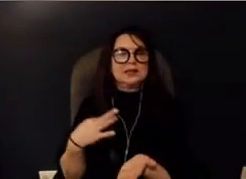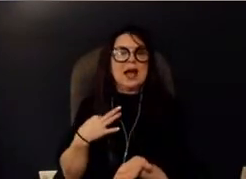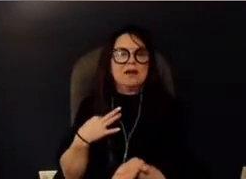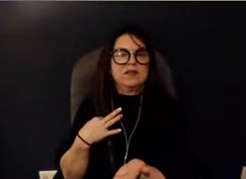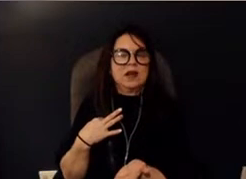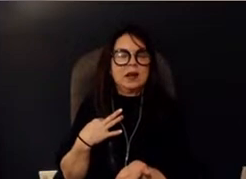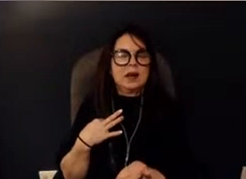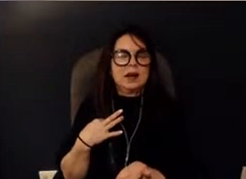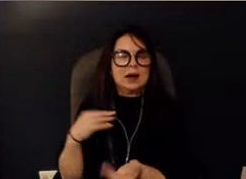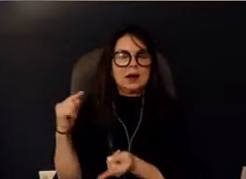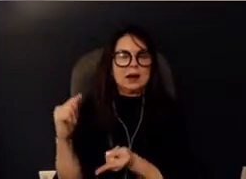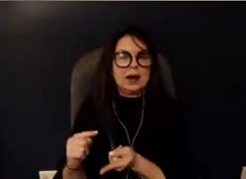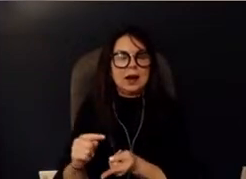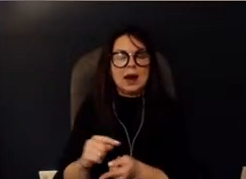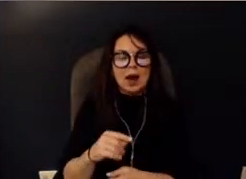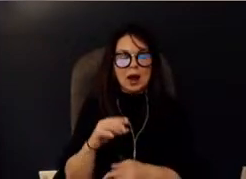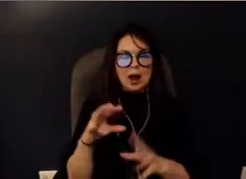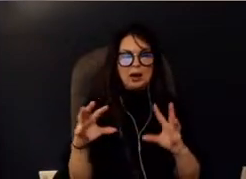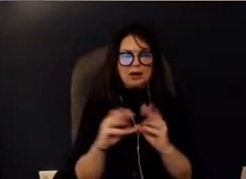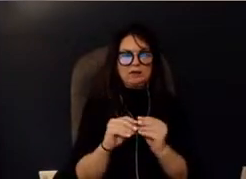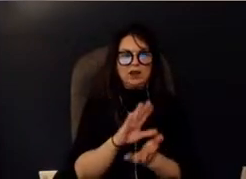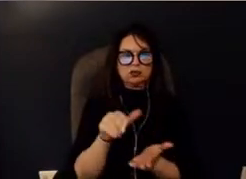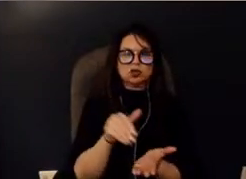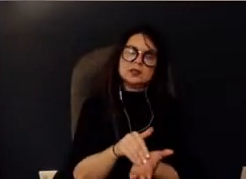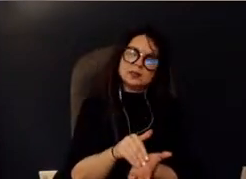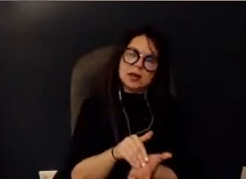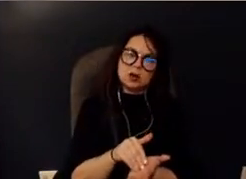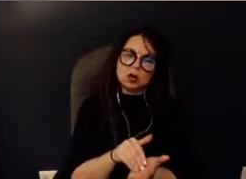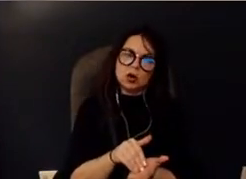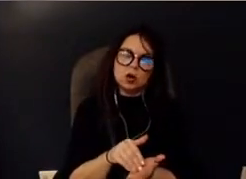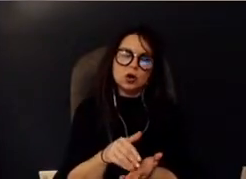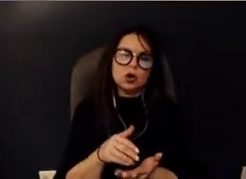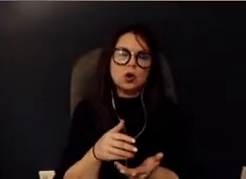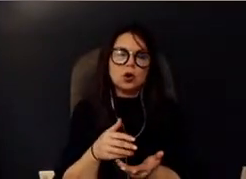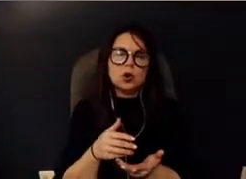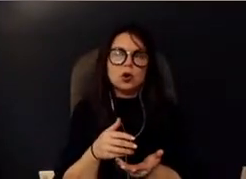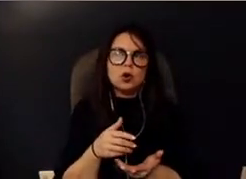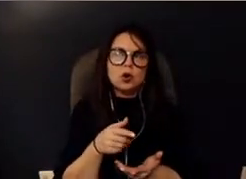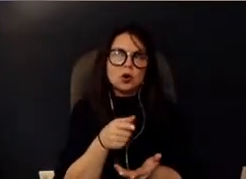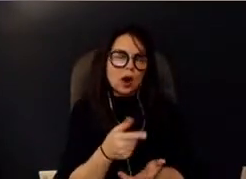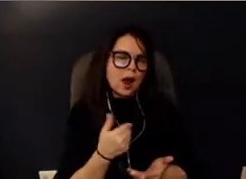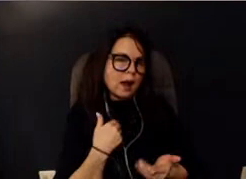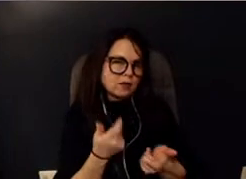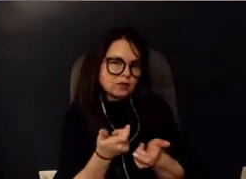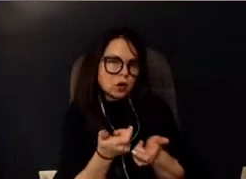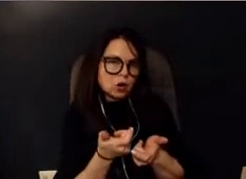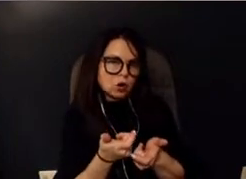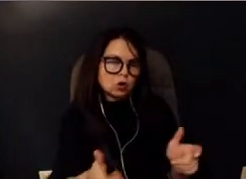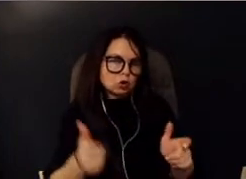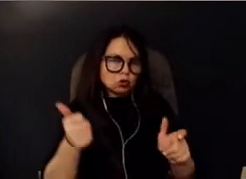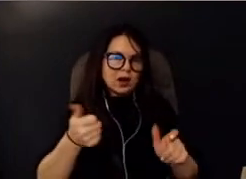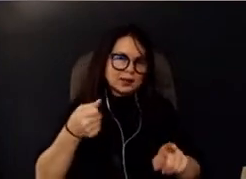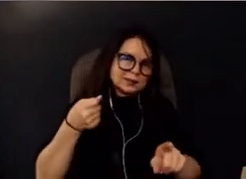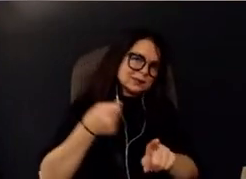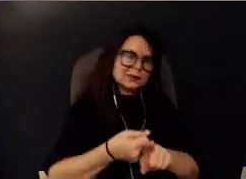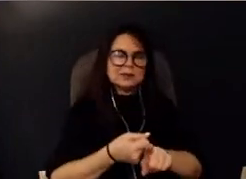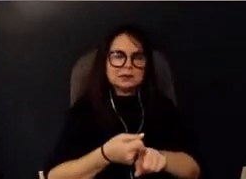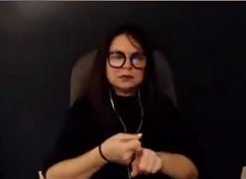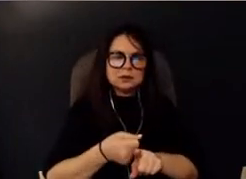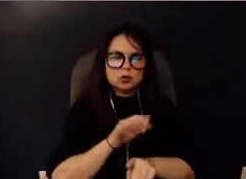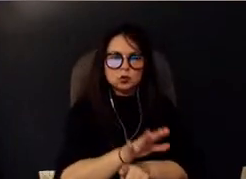to, because they've sustained the greatest hit to their revenues, their staff have been the single most impacted